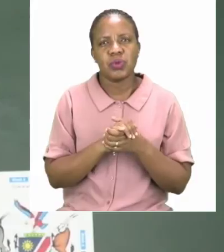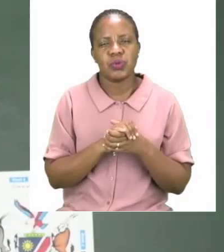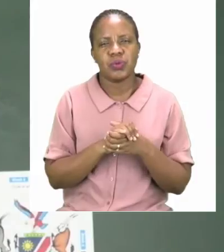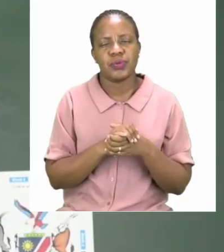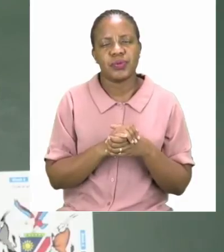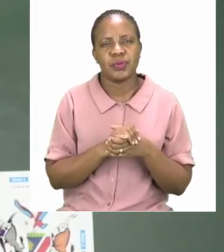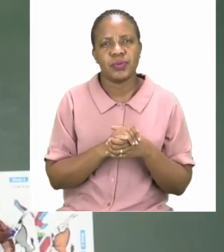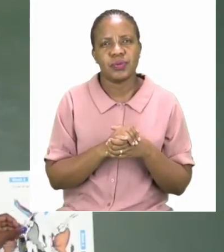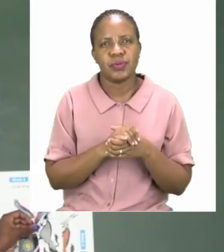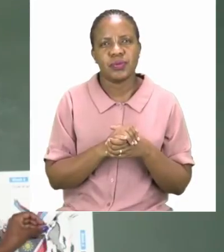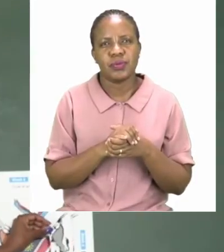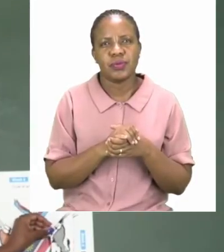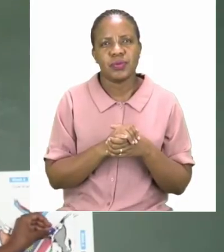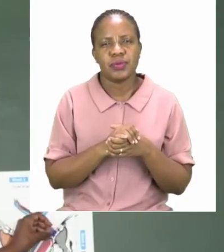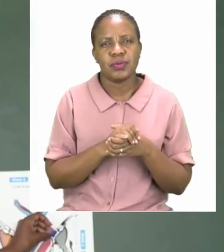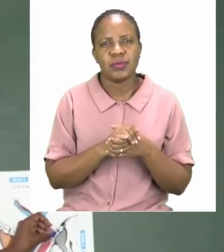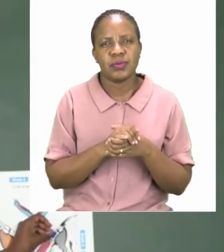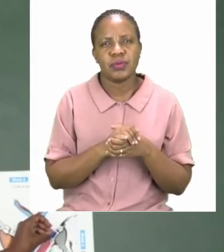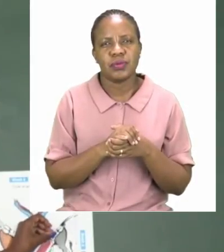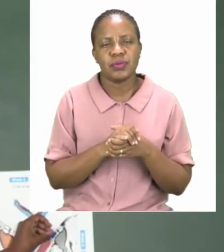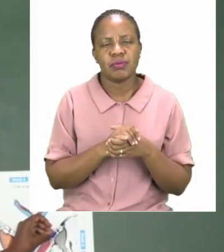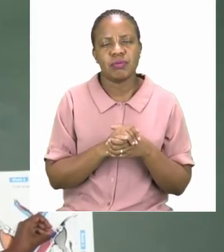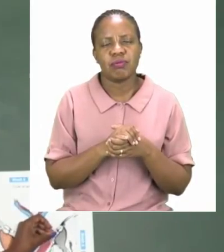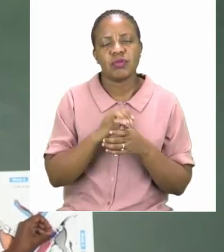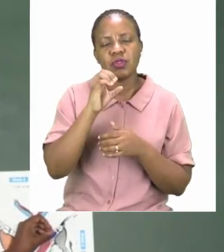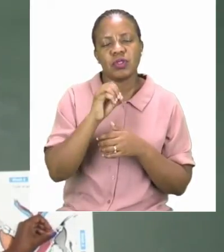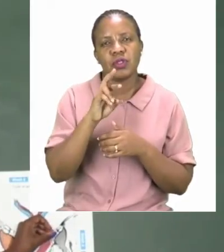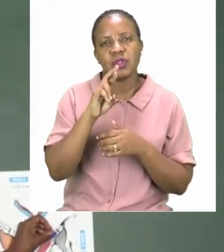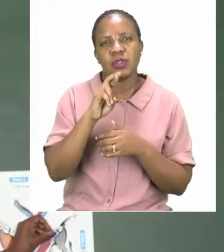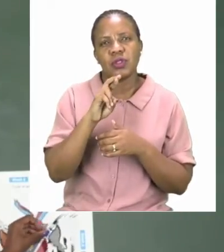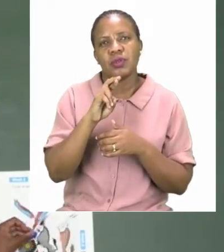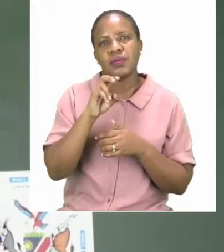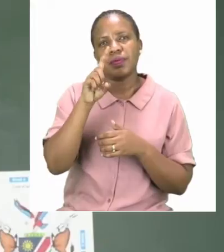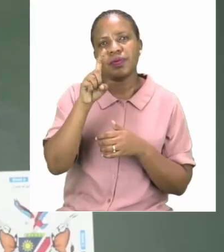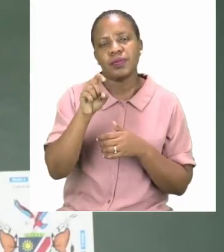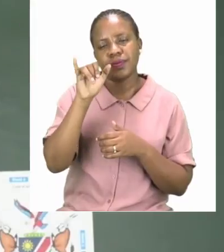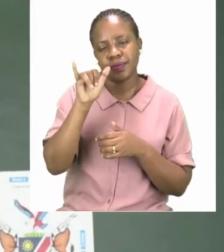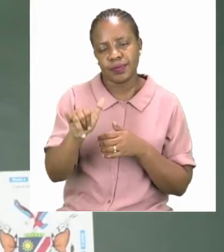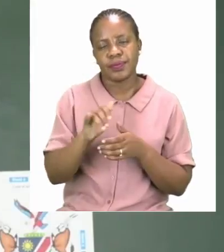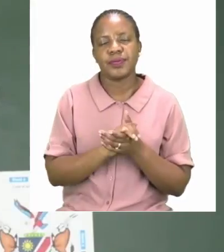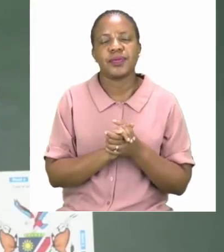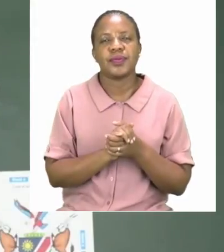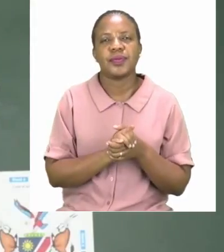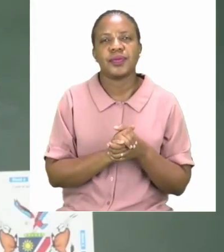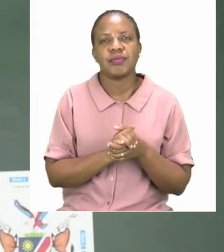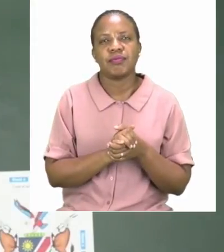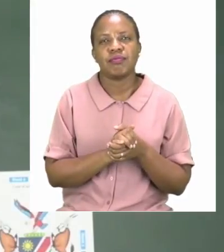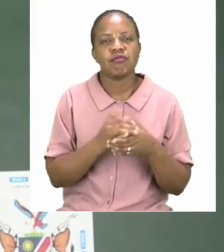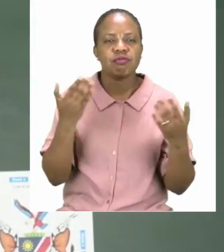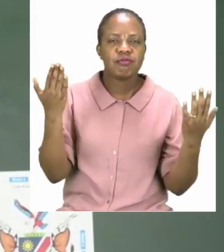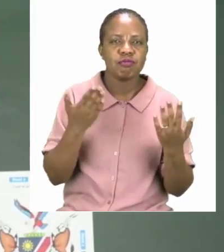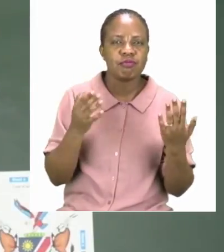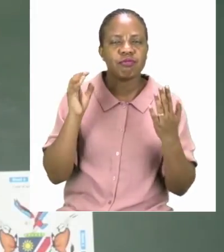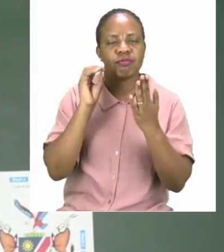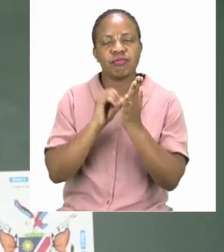right. How about here? Yes. So for our exercise, we are going